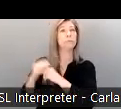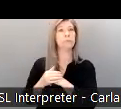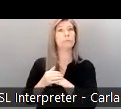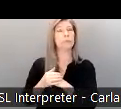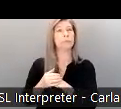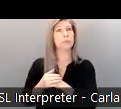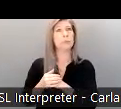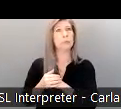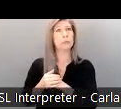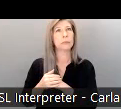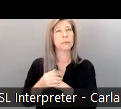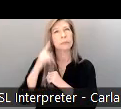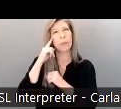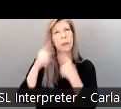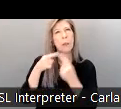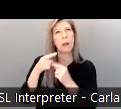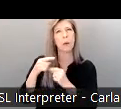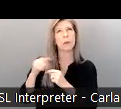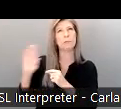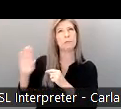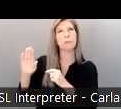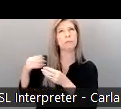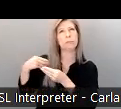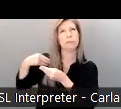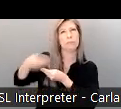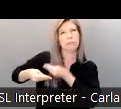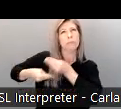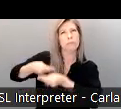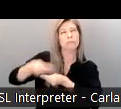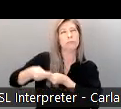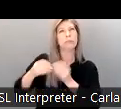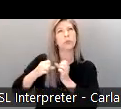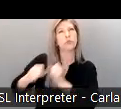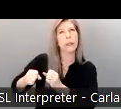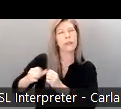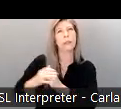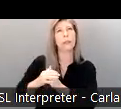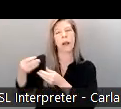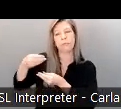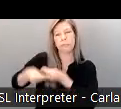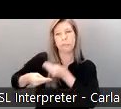thinking about intergenerational strength, intergenerational resilience,